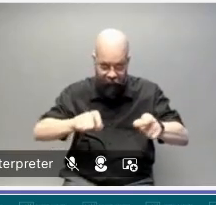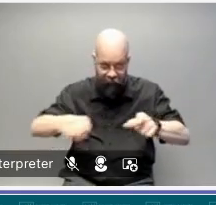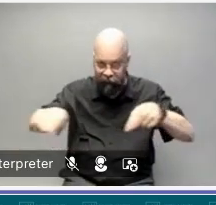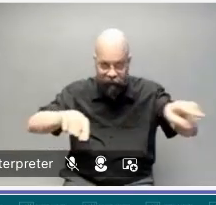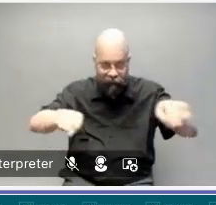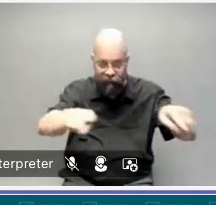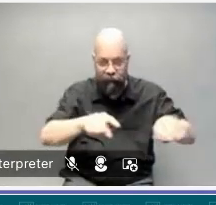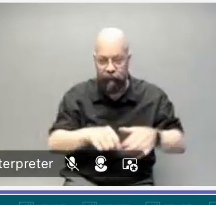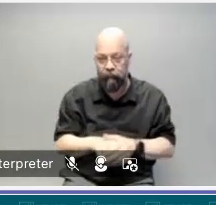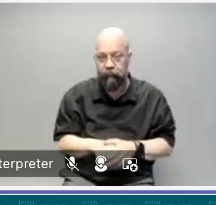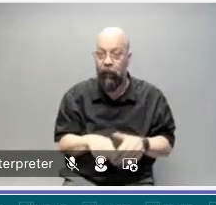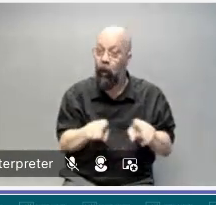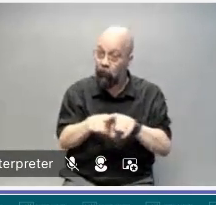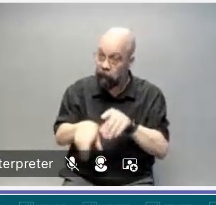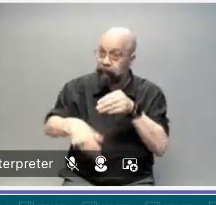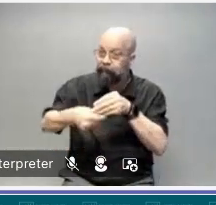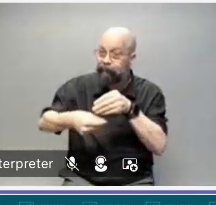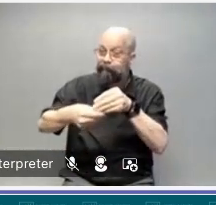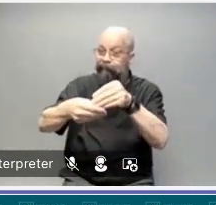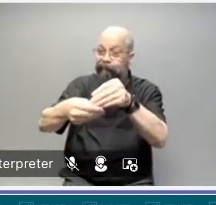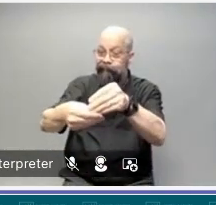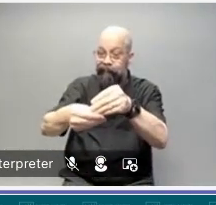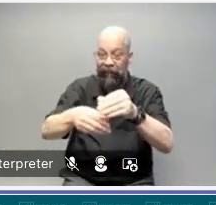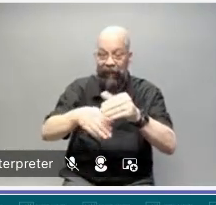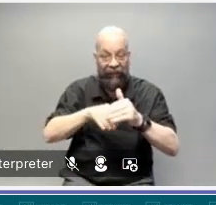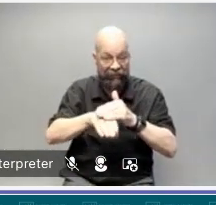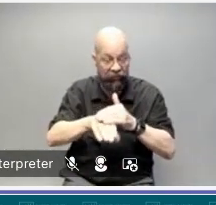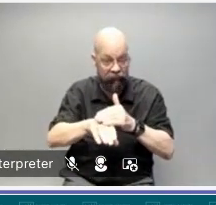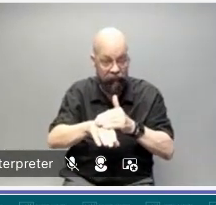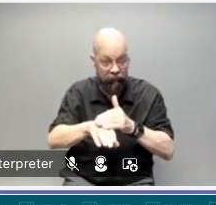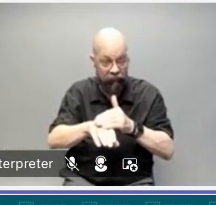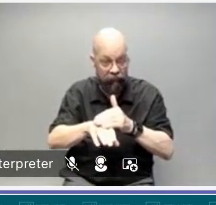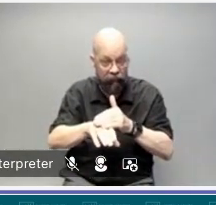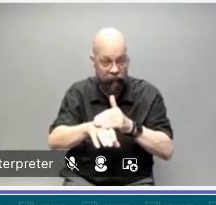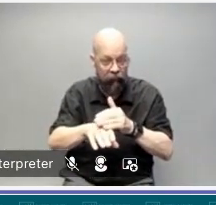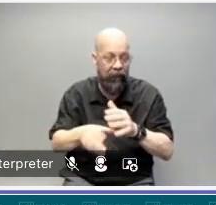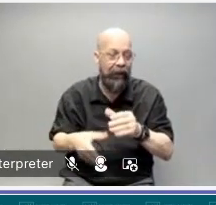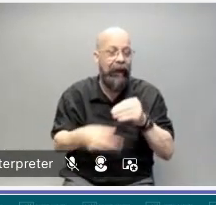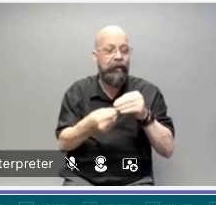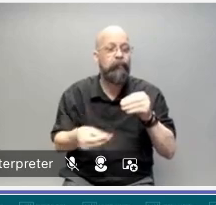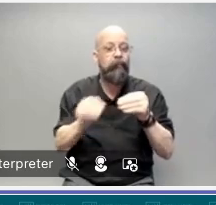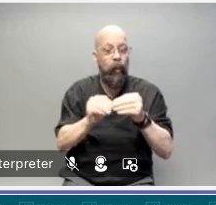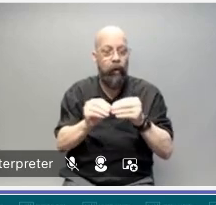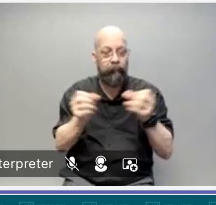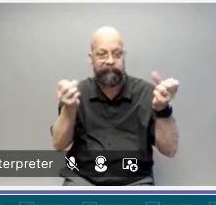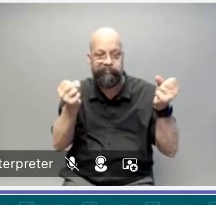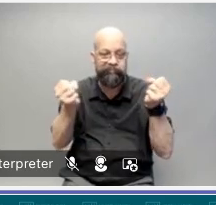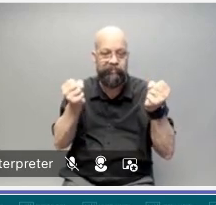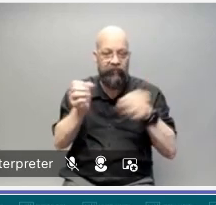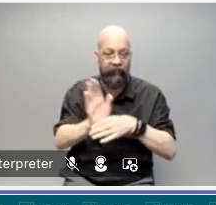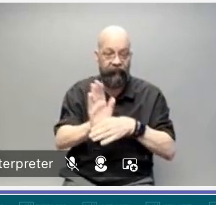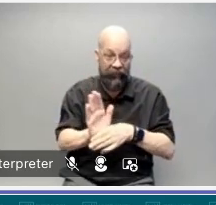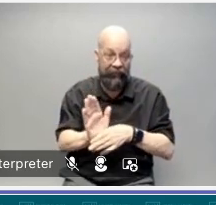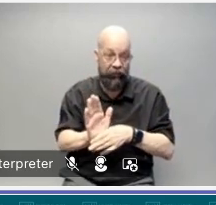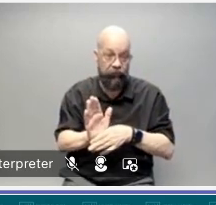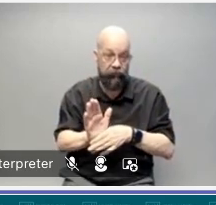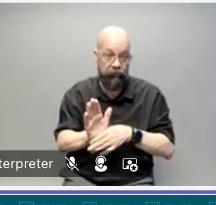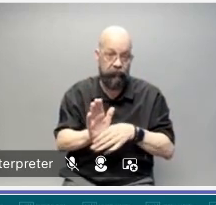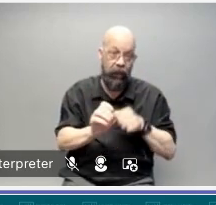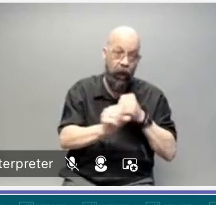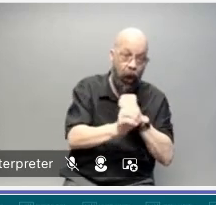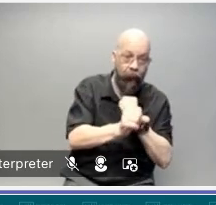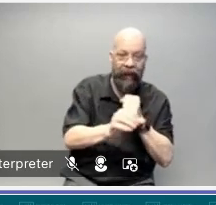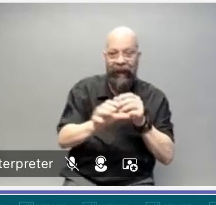And we're also continuing to improve accessibility by incorporating more American Sign Language into our marketing, videos, and